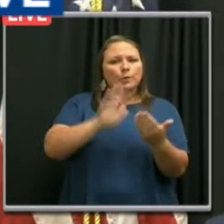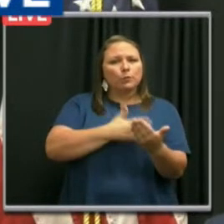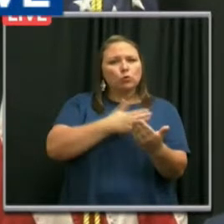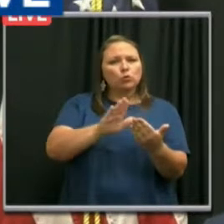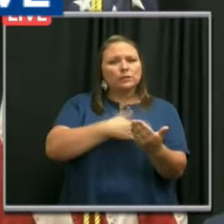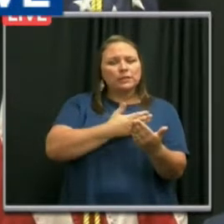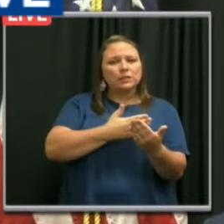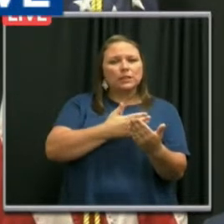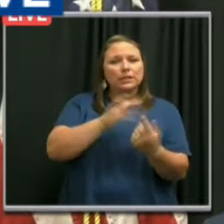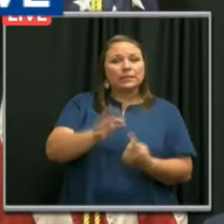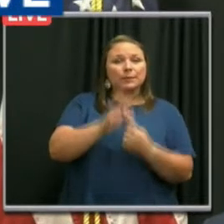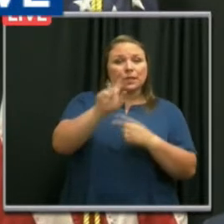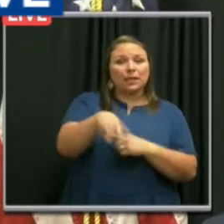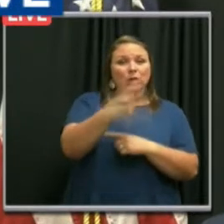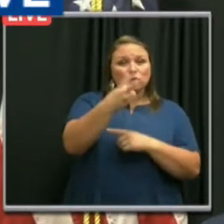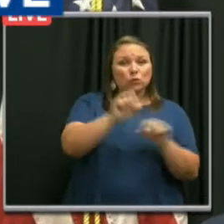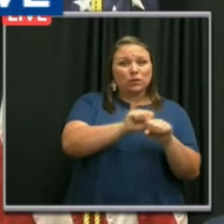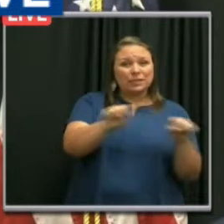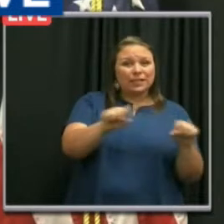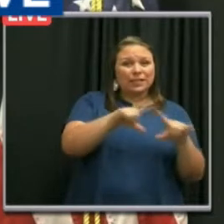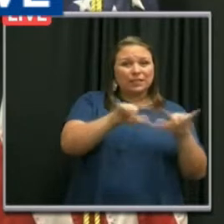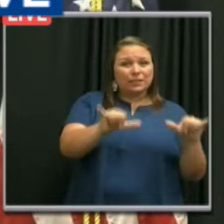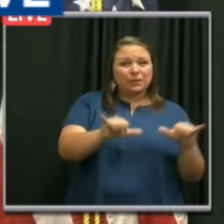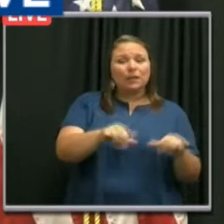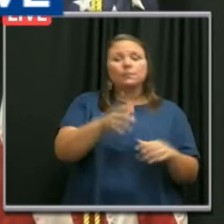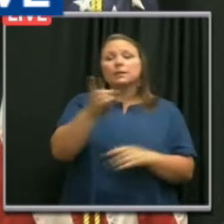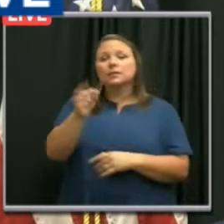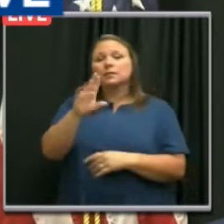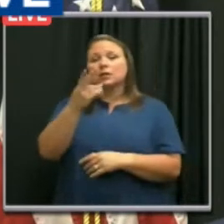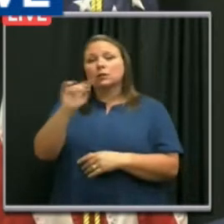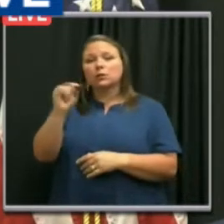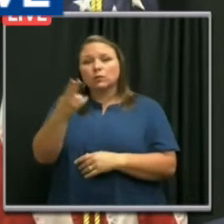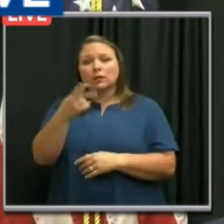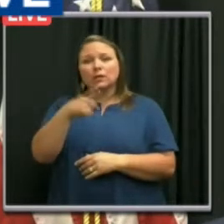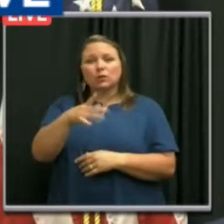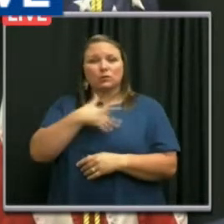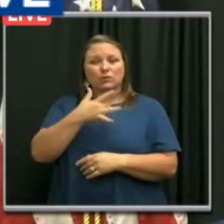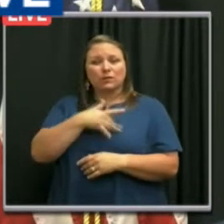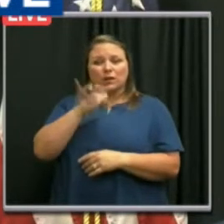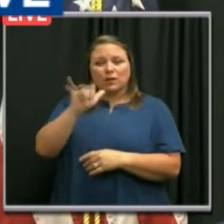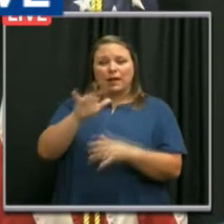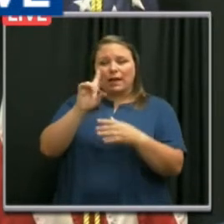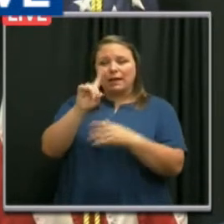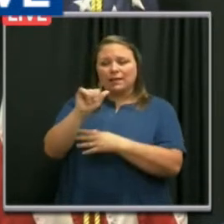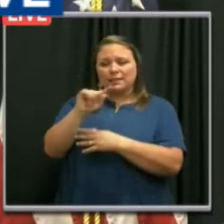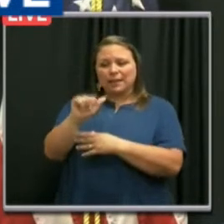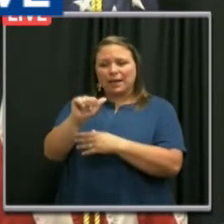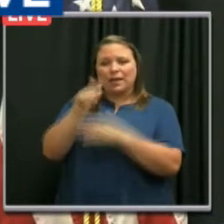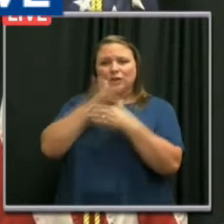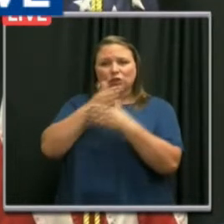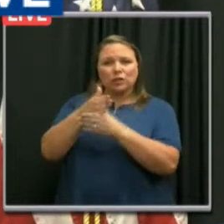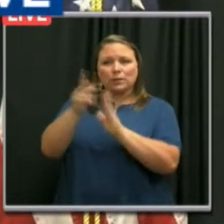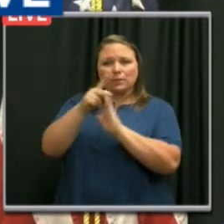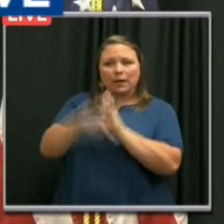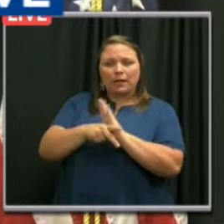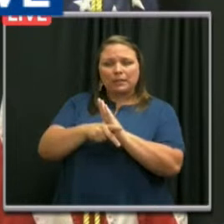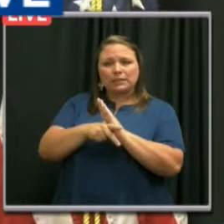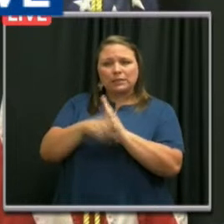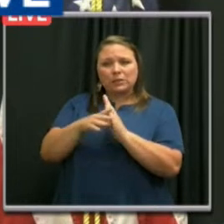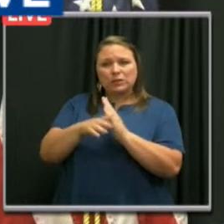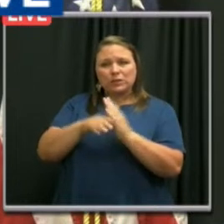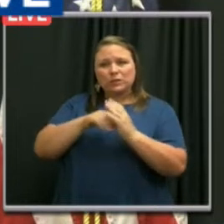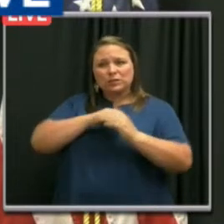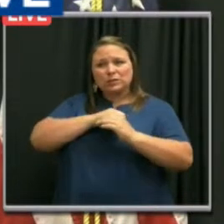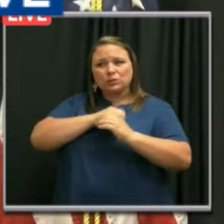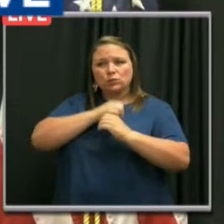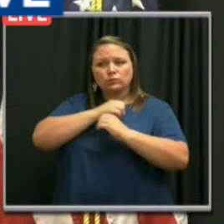on stage at a time? And for Dr. Hildreth, do you think that the data sharing policy is hindering efforts in